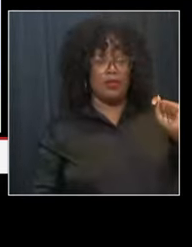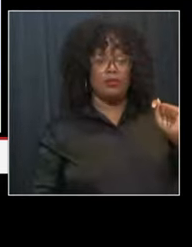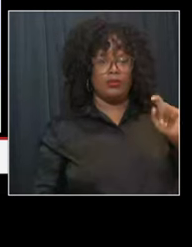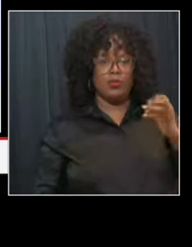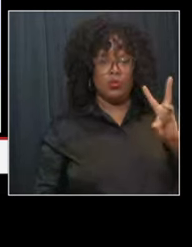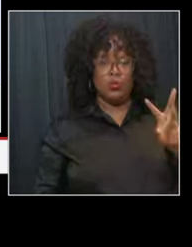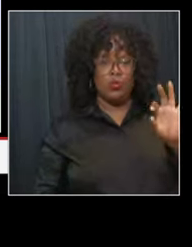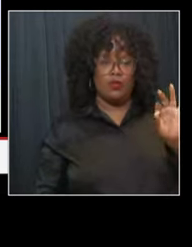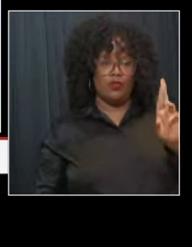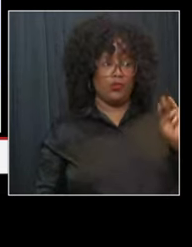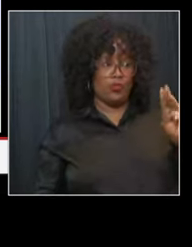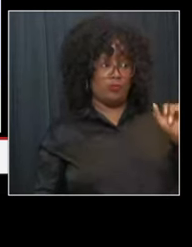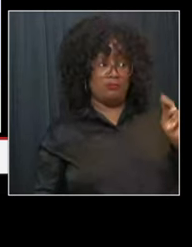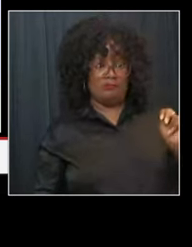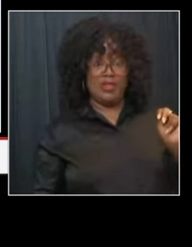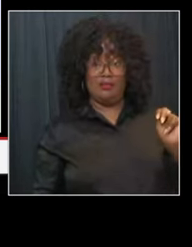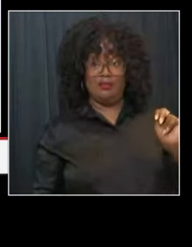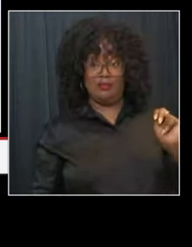Yeah, sure.